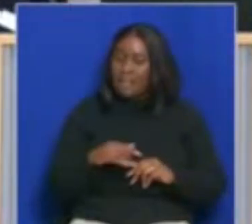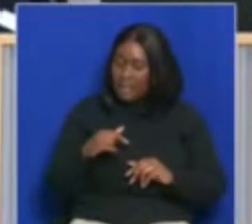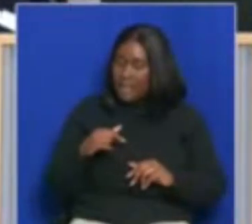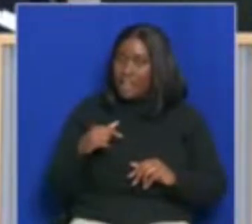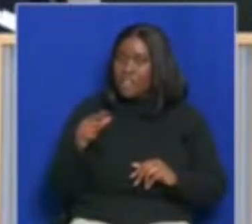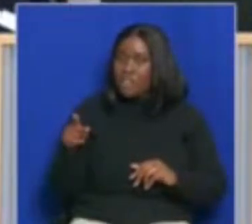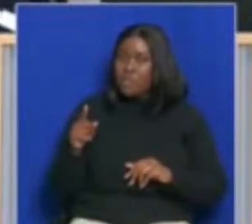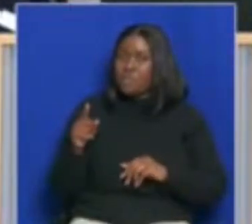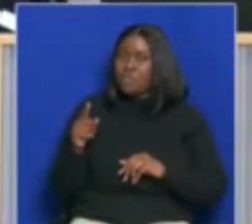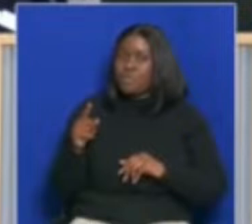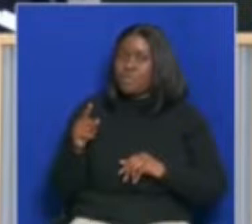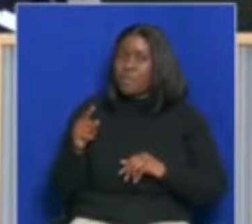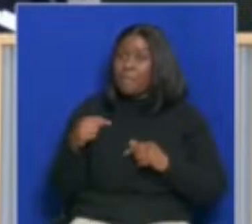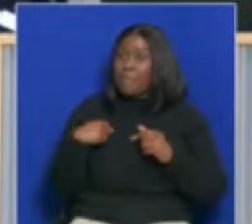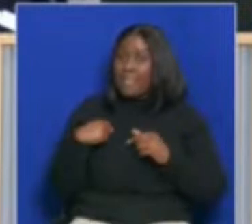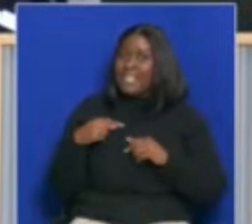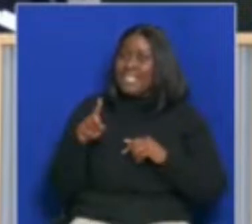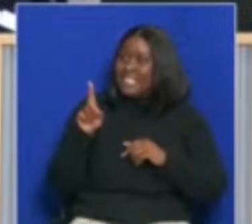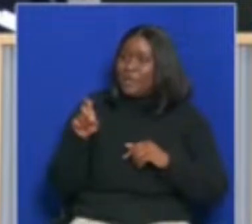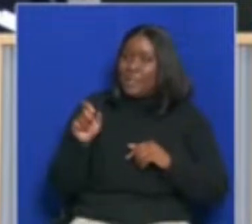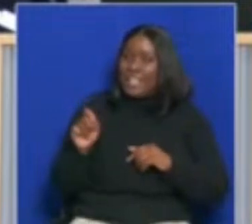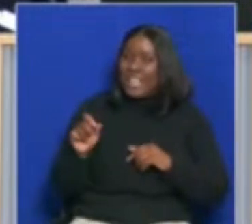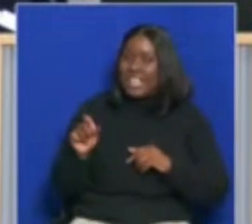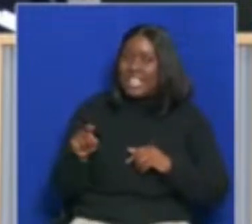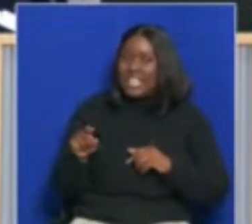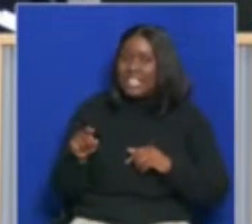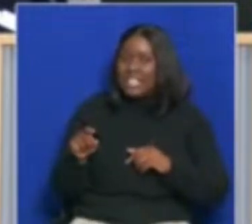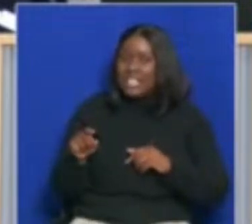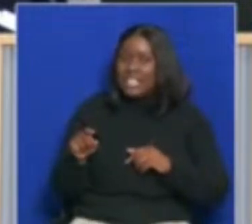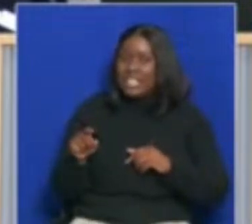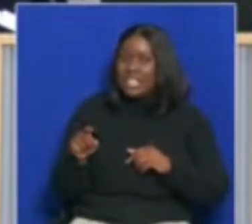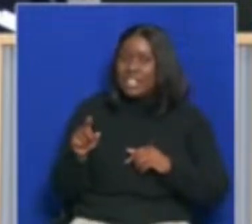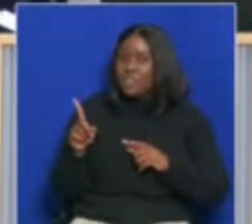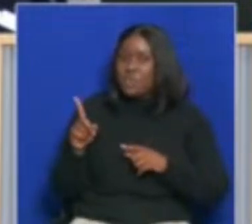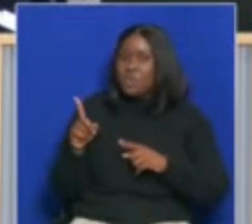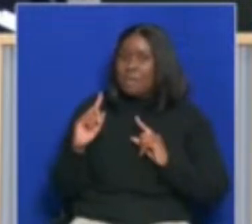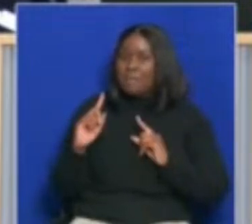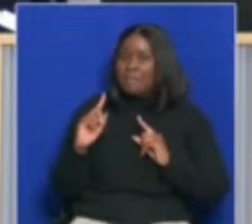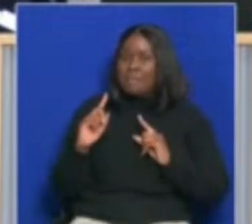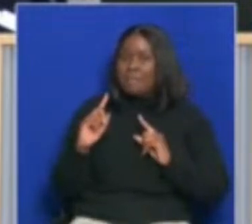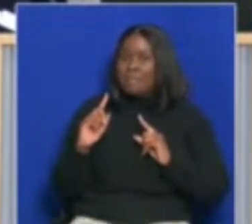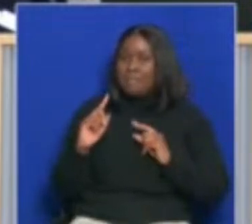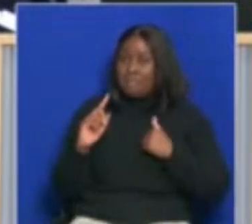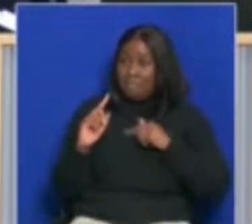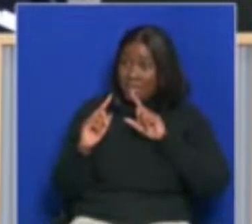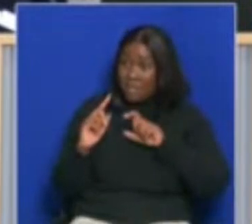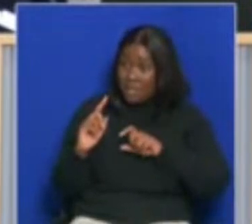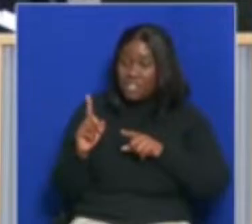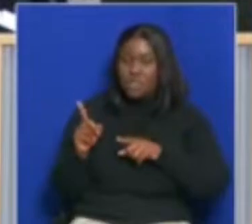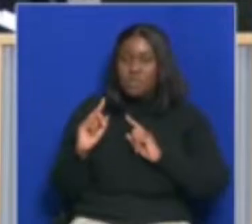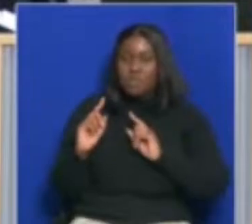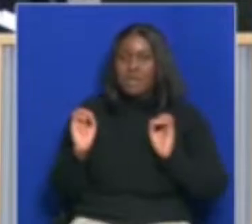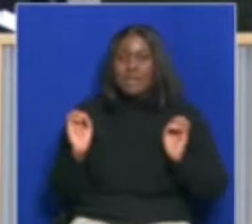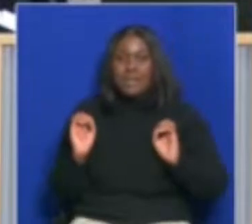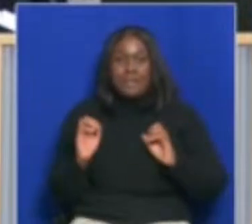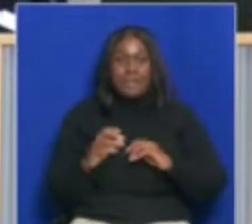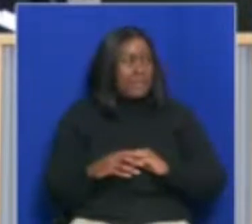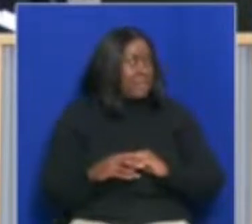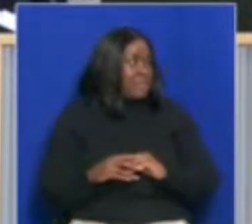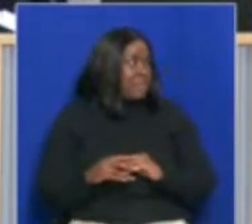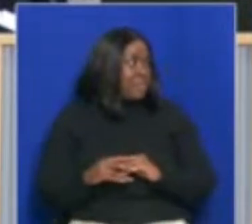querying. So basically, you've not responded to what I'm saying to you. I'm